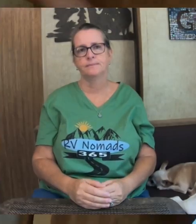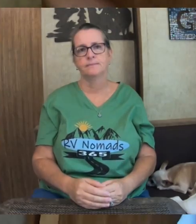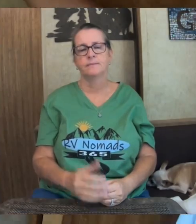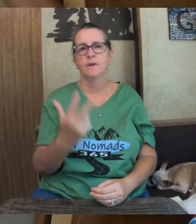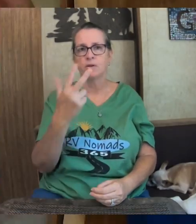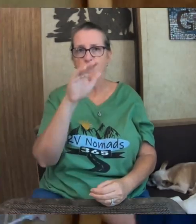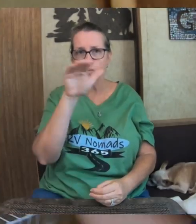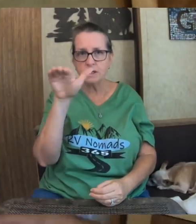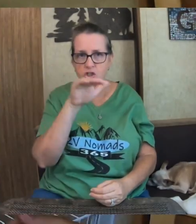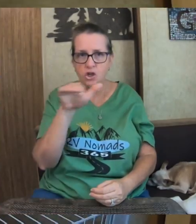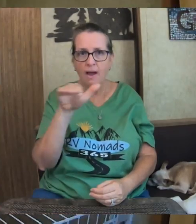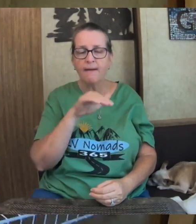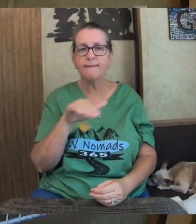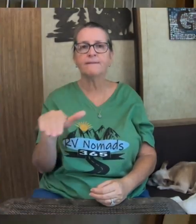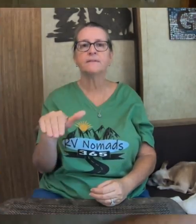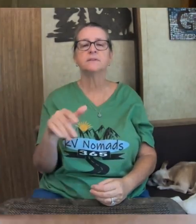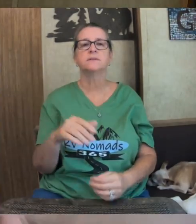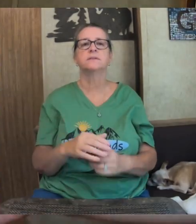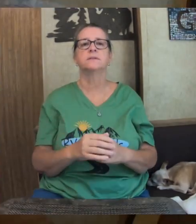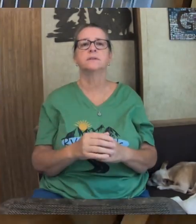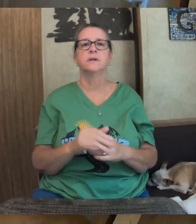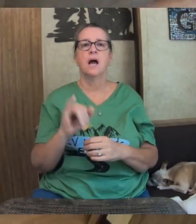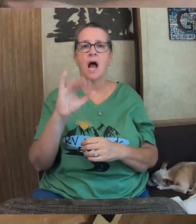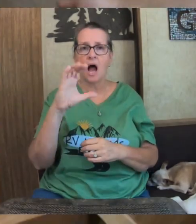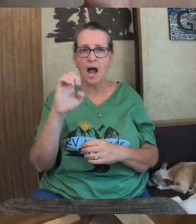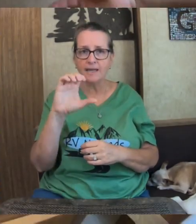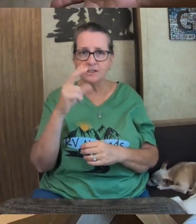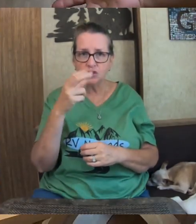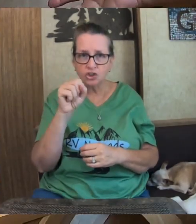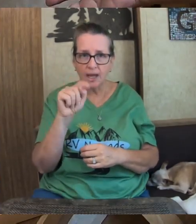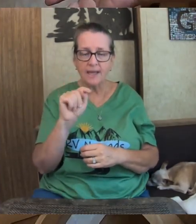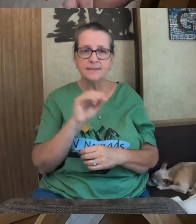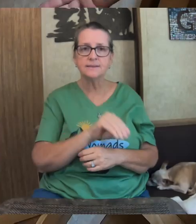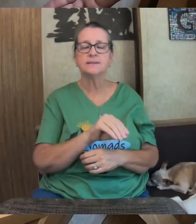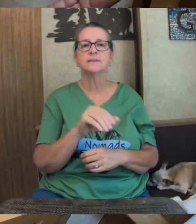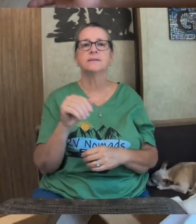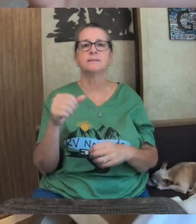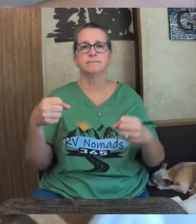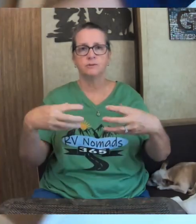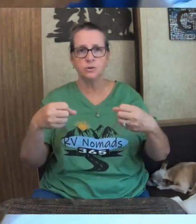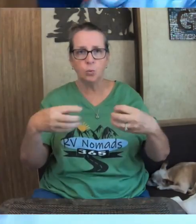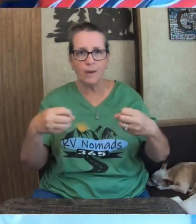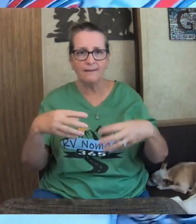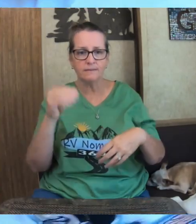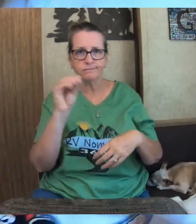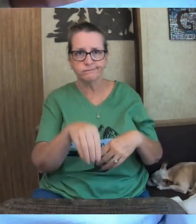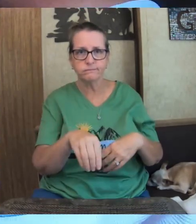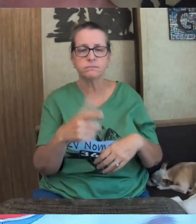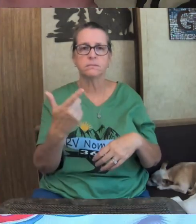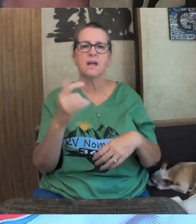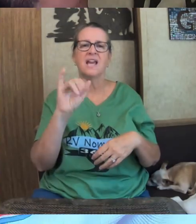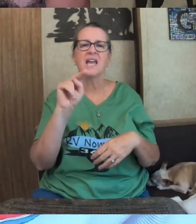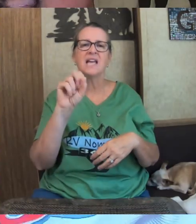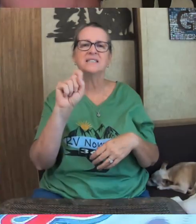Those are 3 shelves. We got room for our ice chest and our New Wave Instapot.